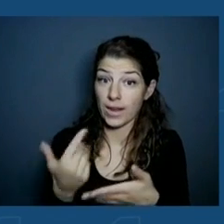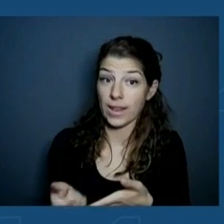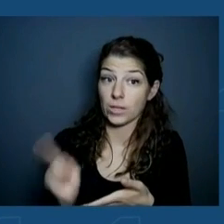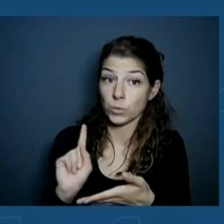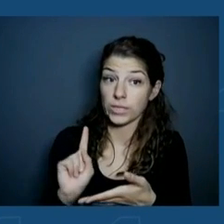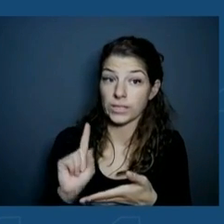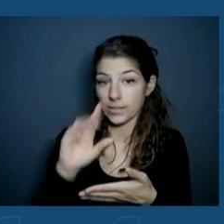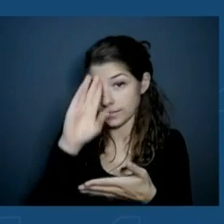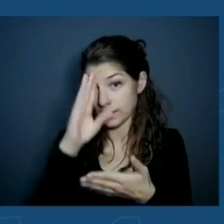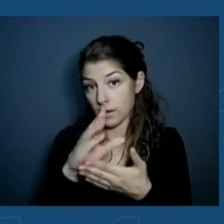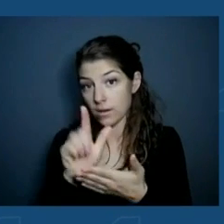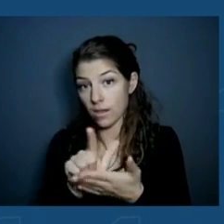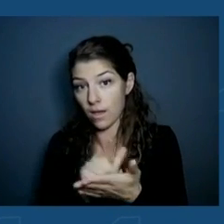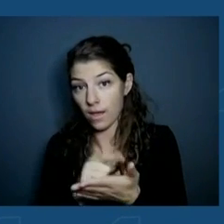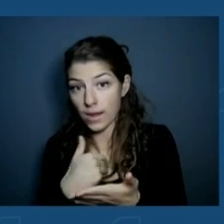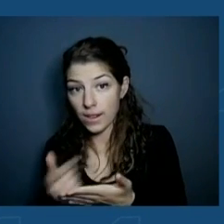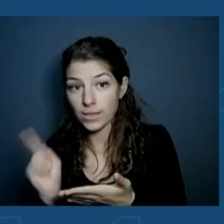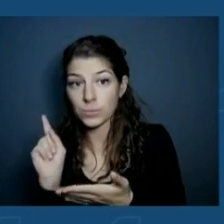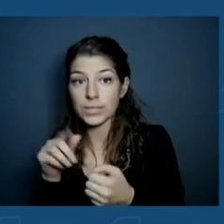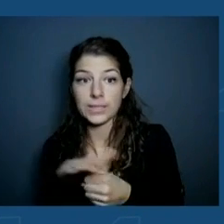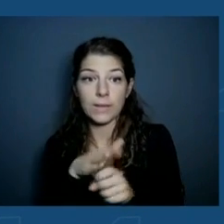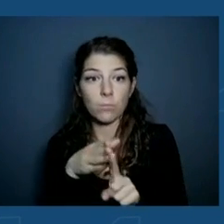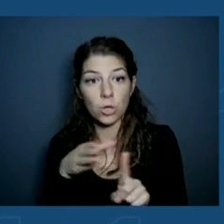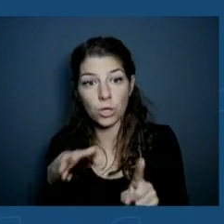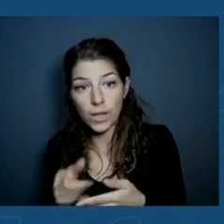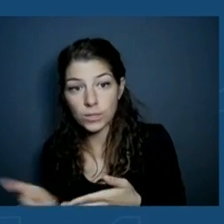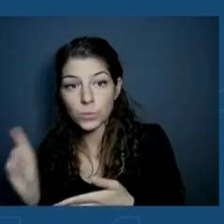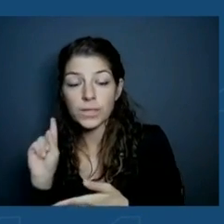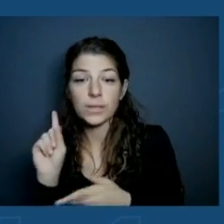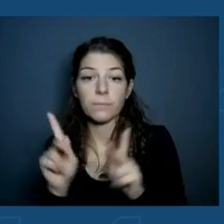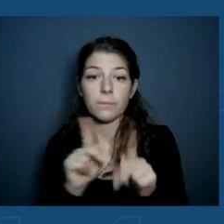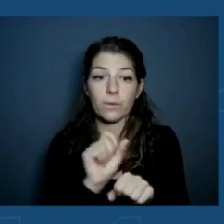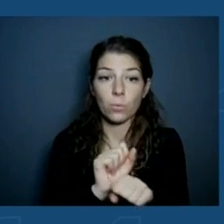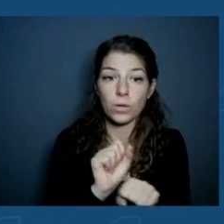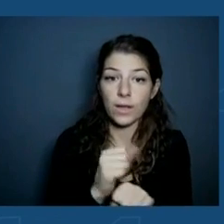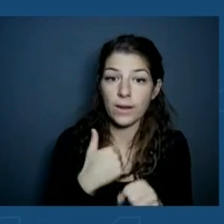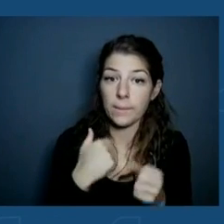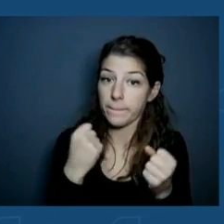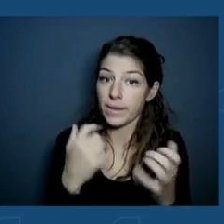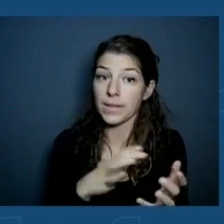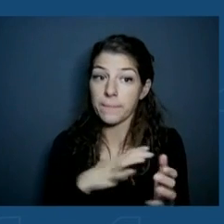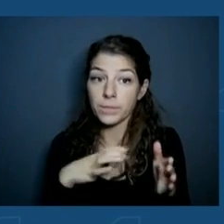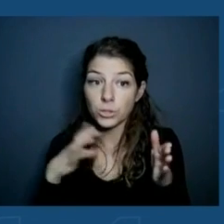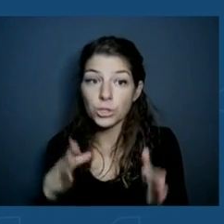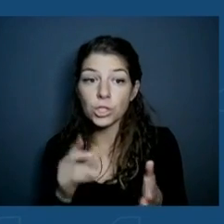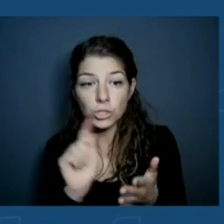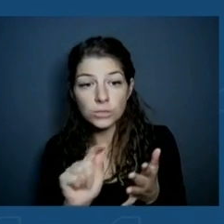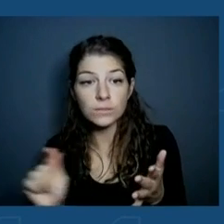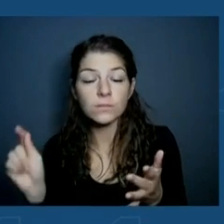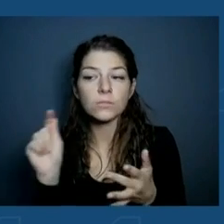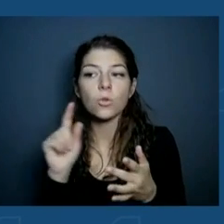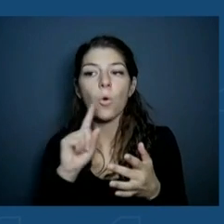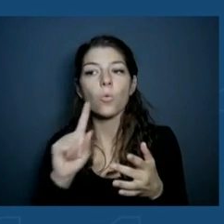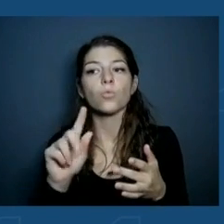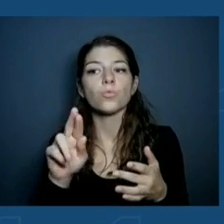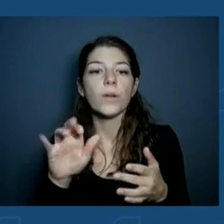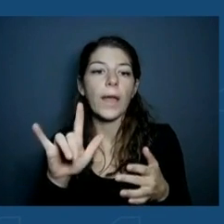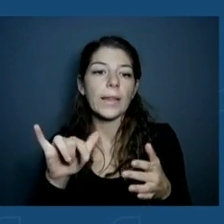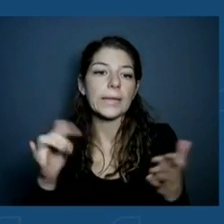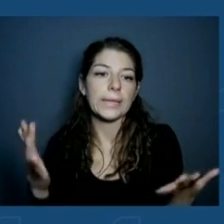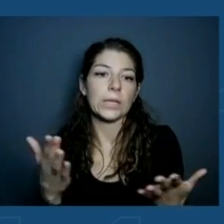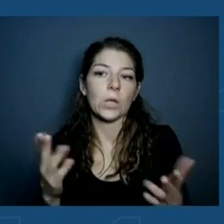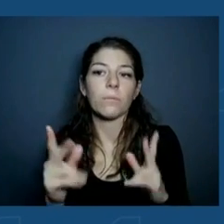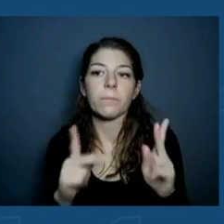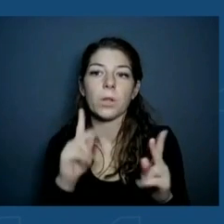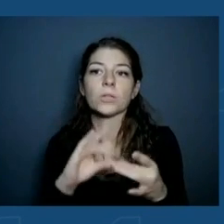had it last week. My neighbor had it last week. People in work have had it. Many of my commissioners have had it. So the reality is setting in. So people are actually saying,